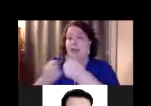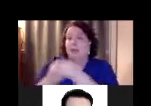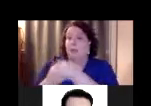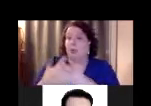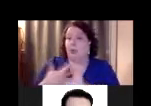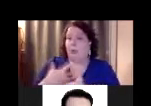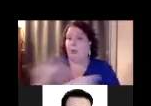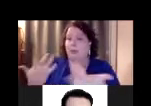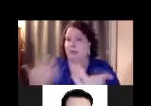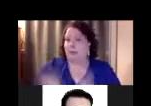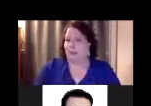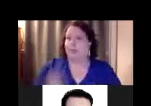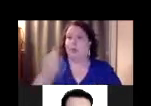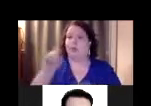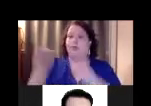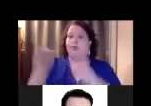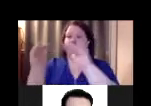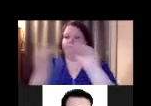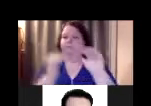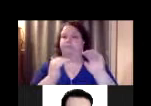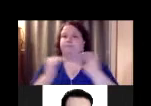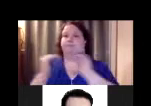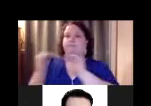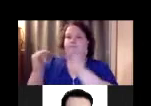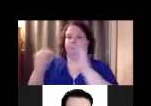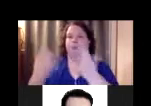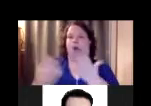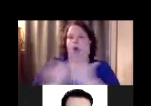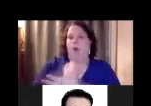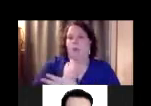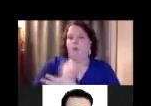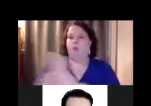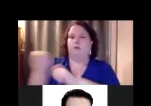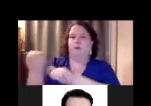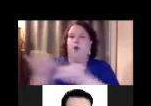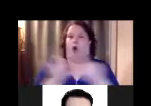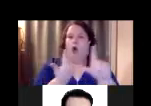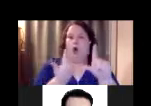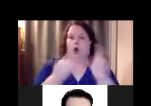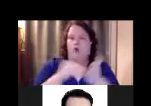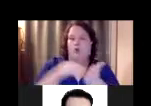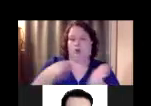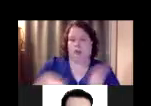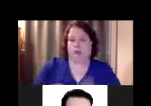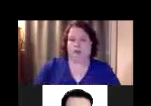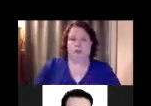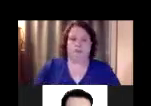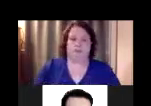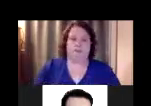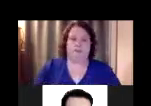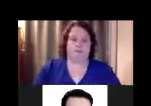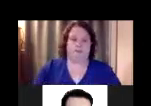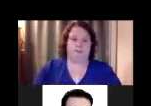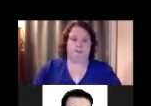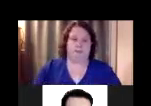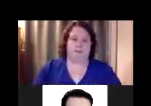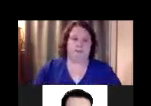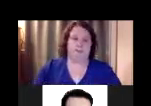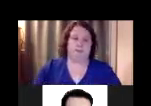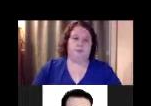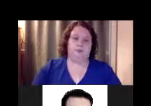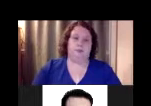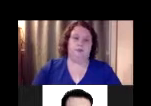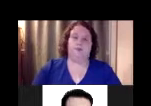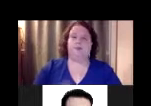equal opportunity for everybody throughout the district. And the third one is maintaining and protecting the community's investment